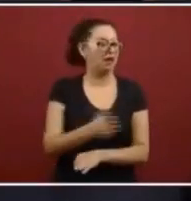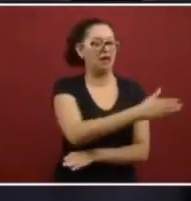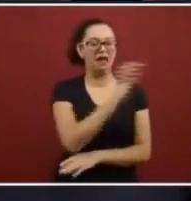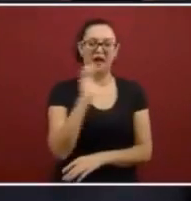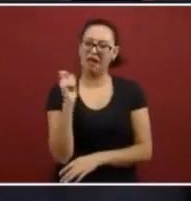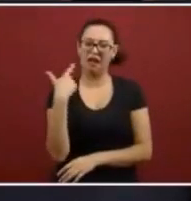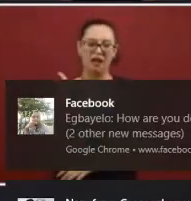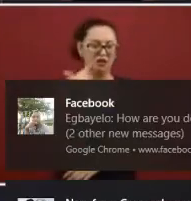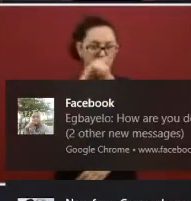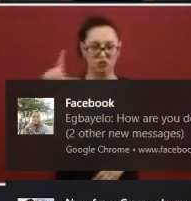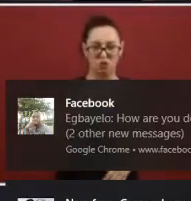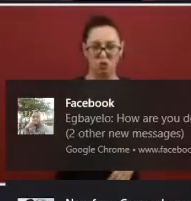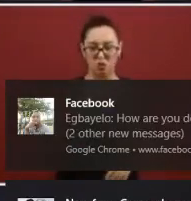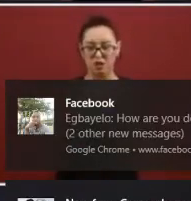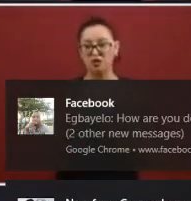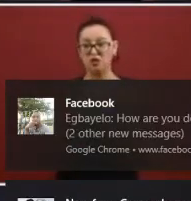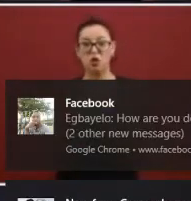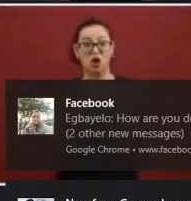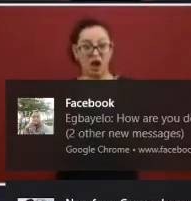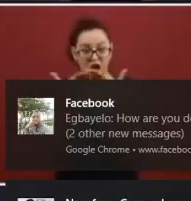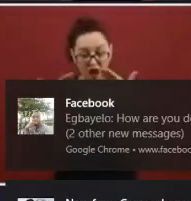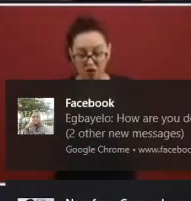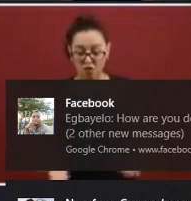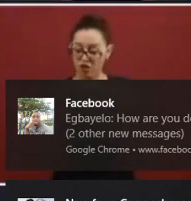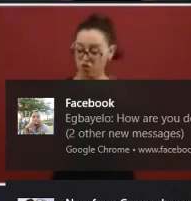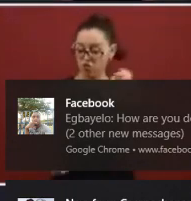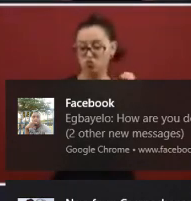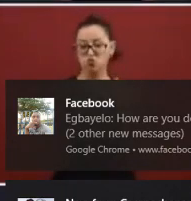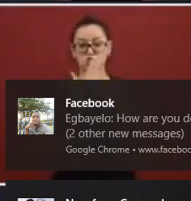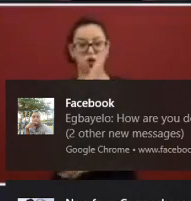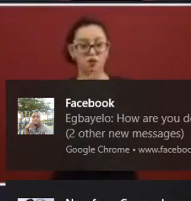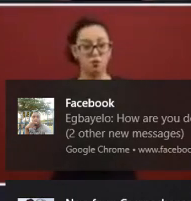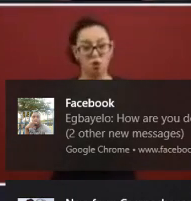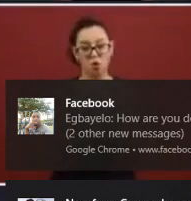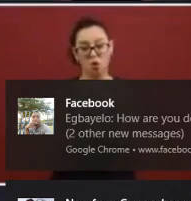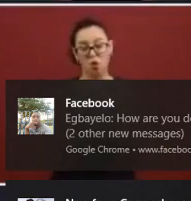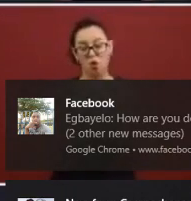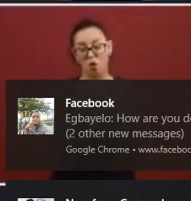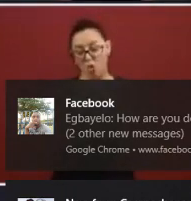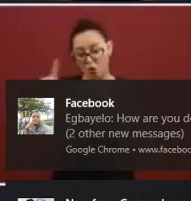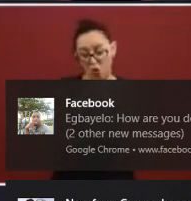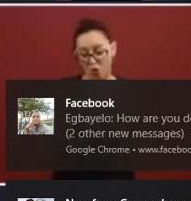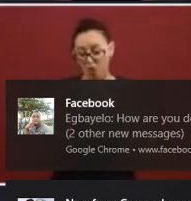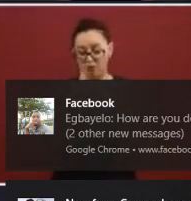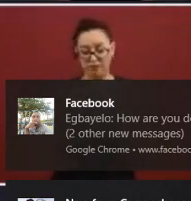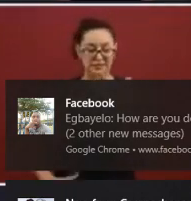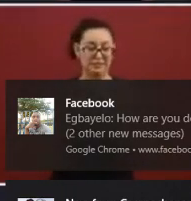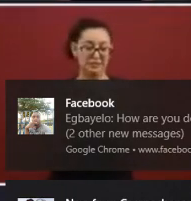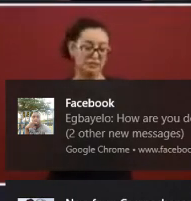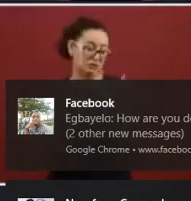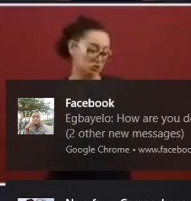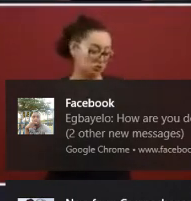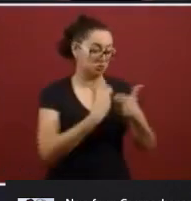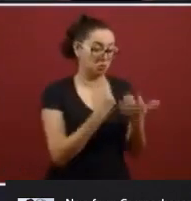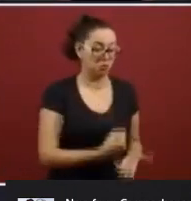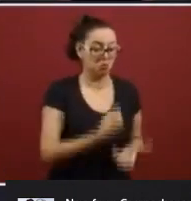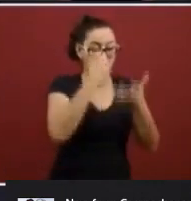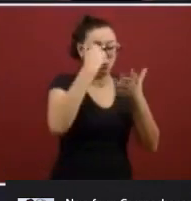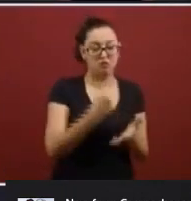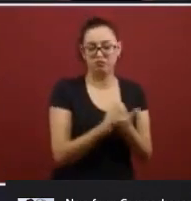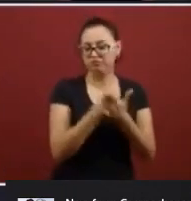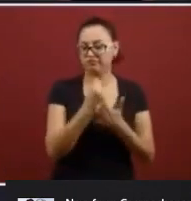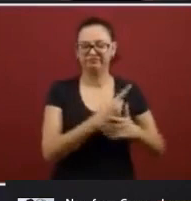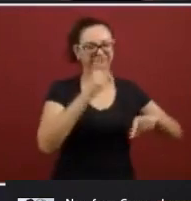austerity, tiene el propósito de eliminar estos fondos, they had the proposed fideicomisos, y to de tener un eliminate